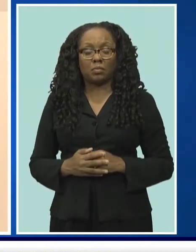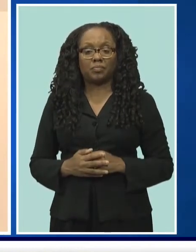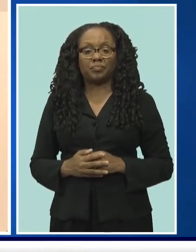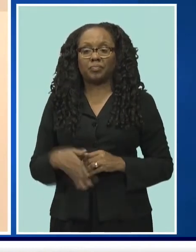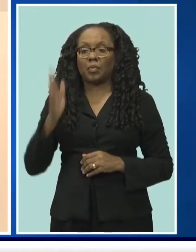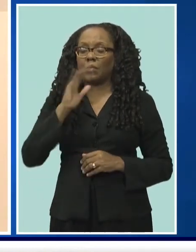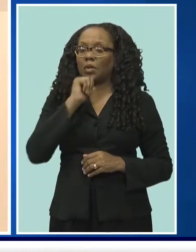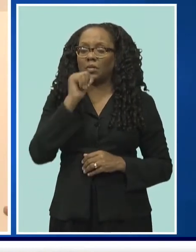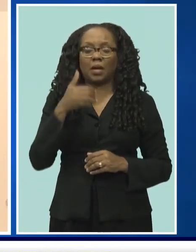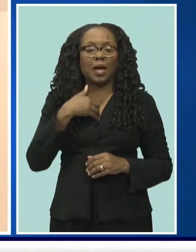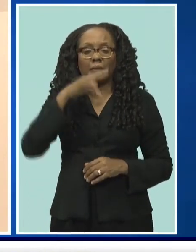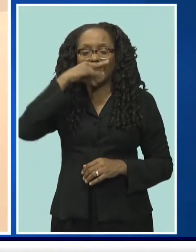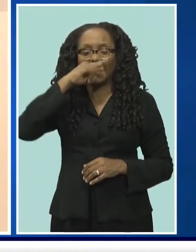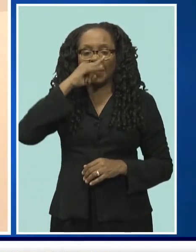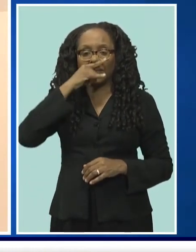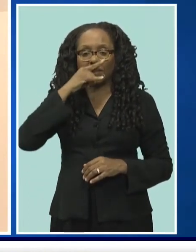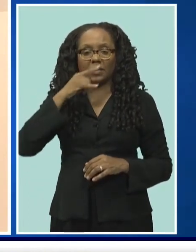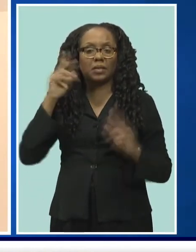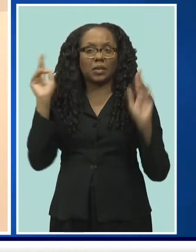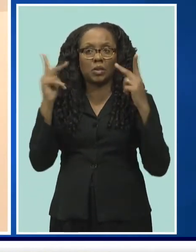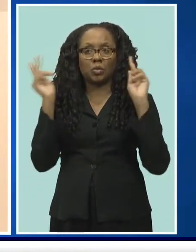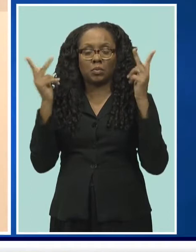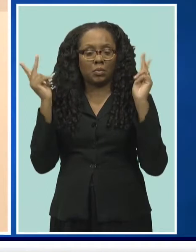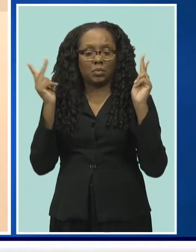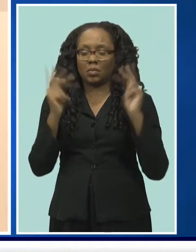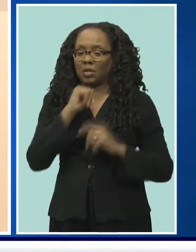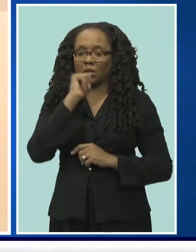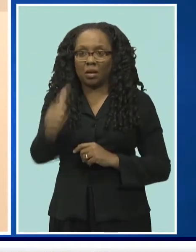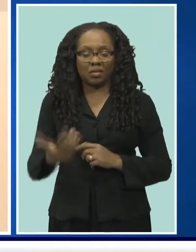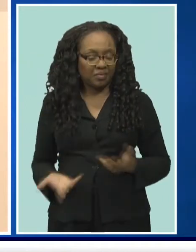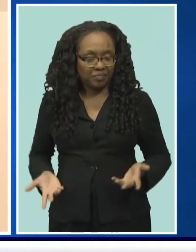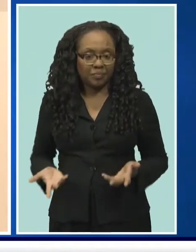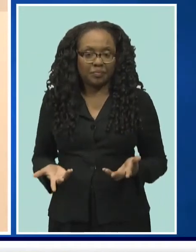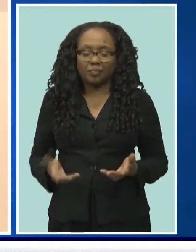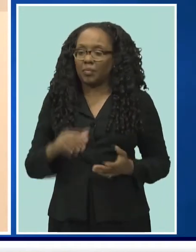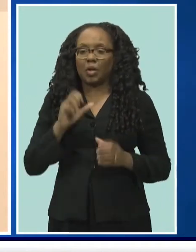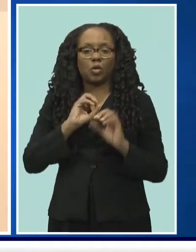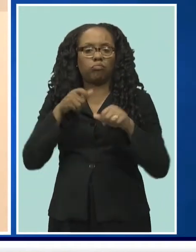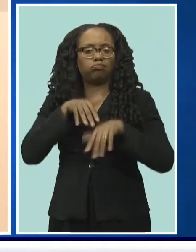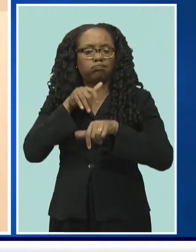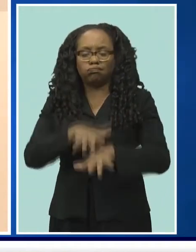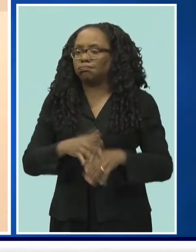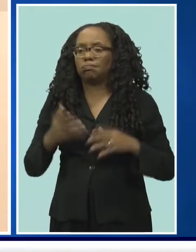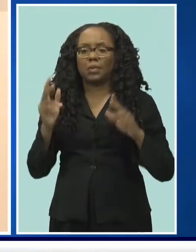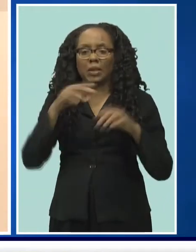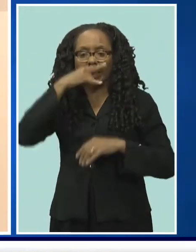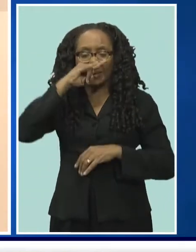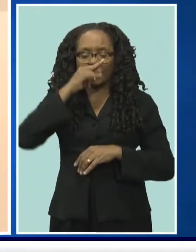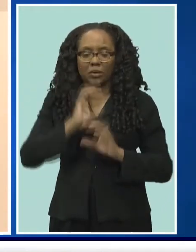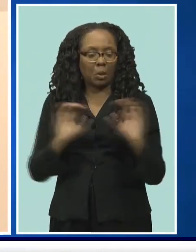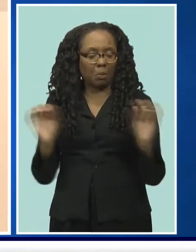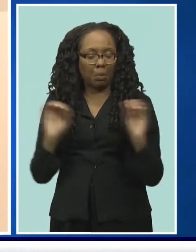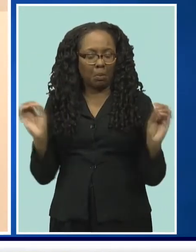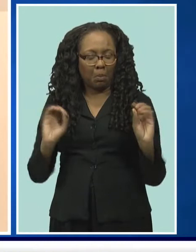a Kiddies Kadooment band or a parade. However, we will seek